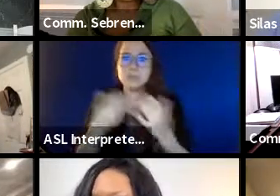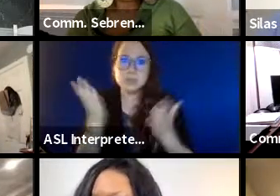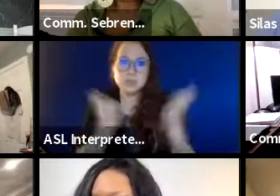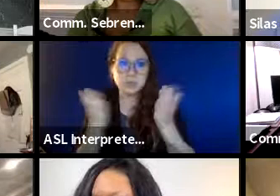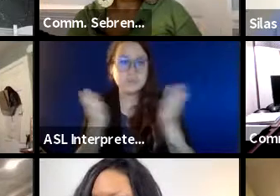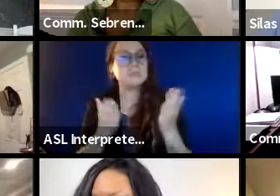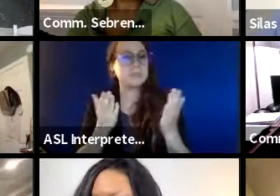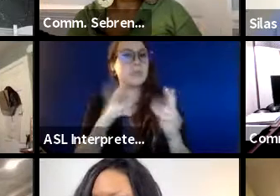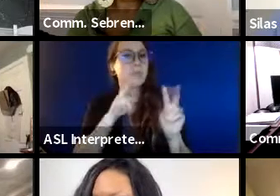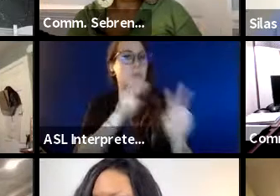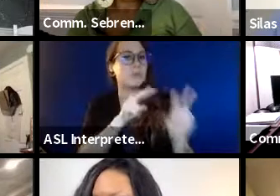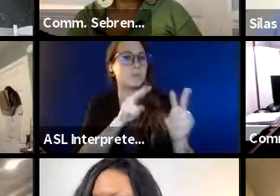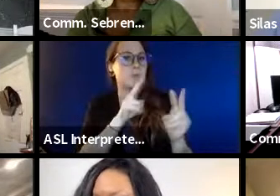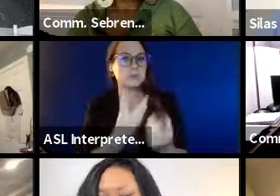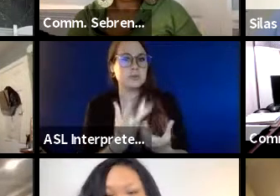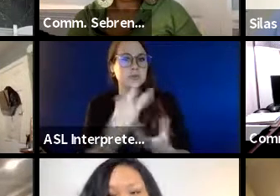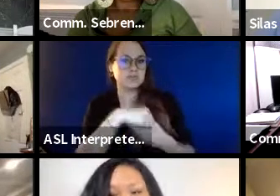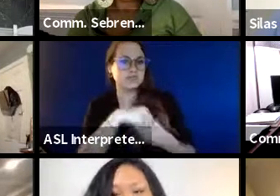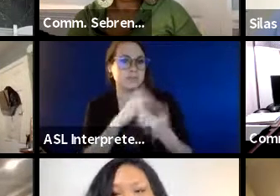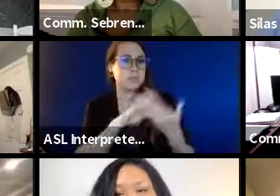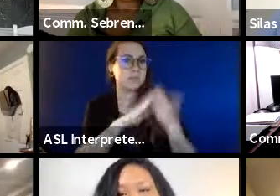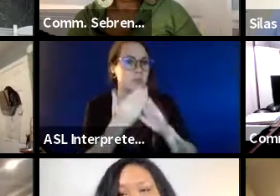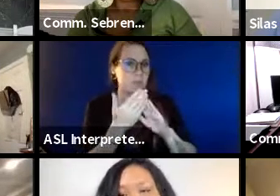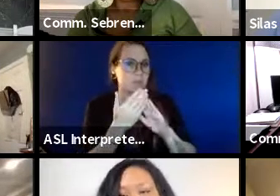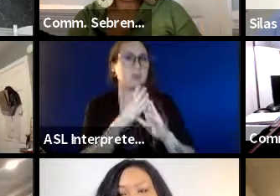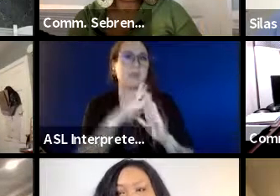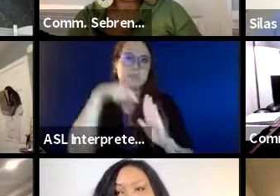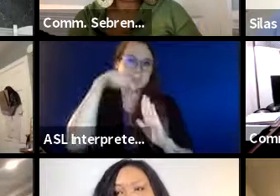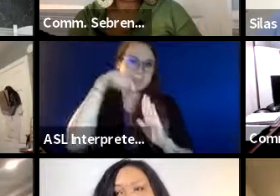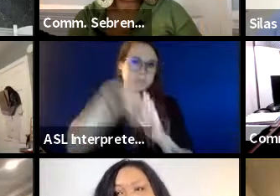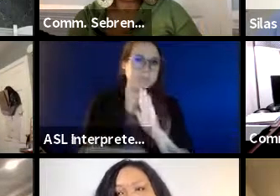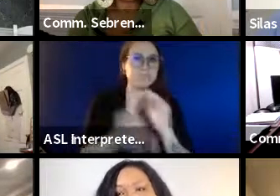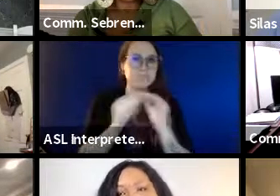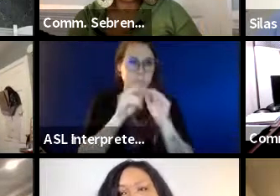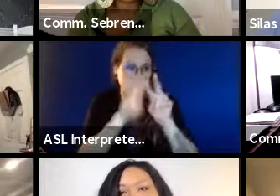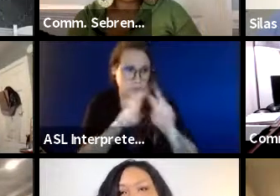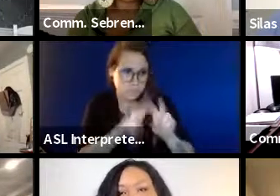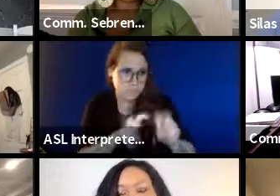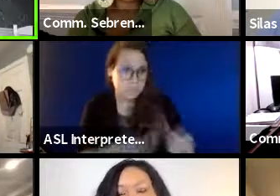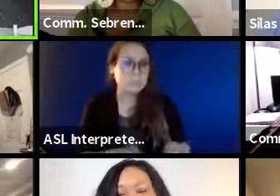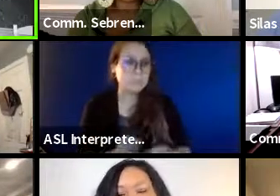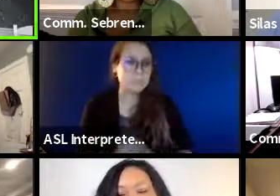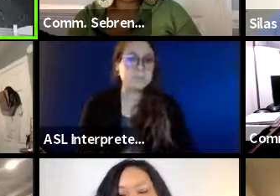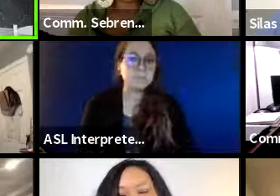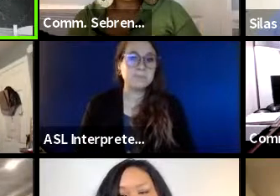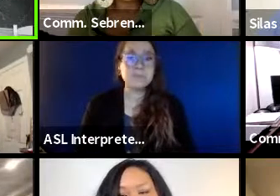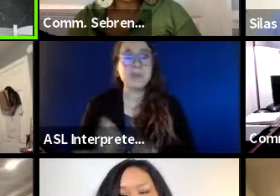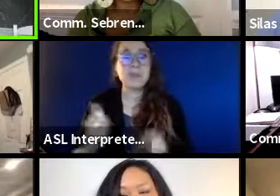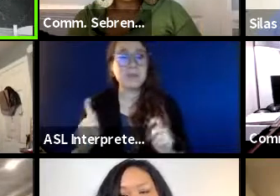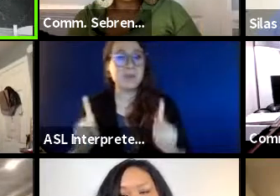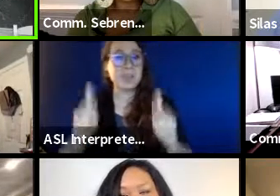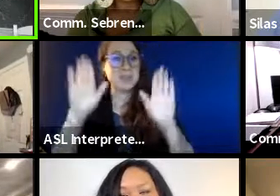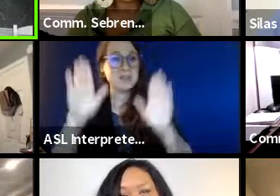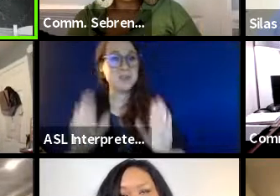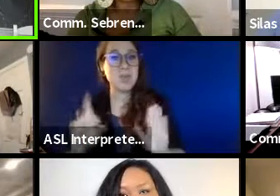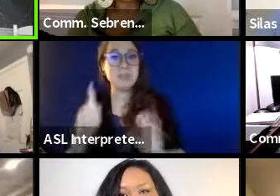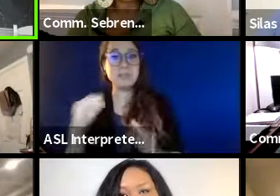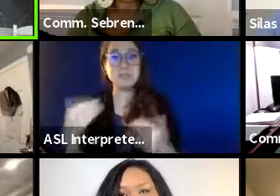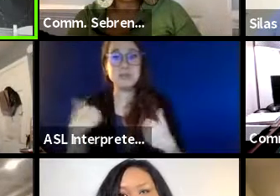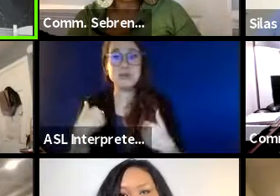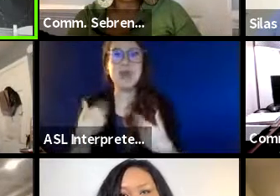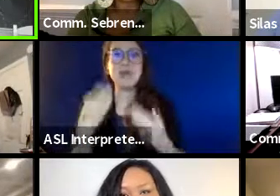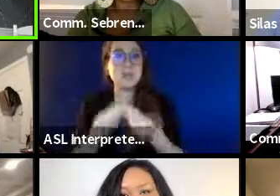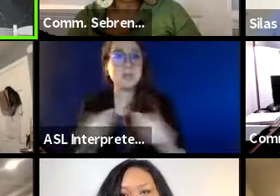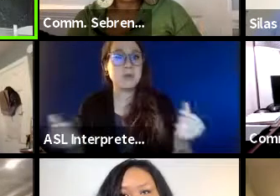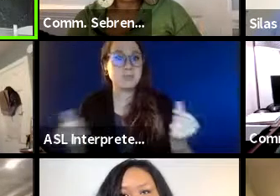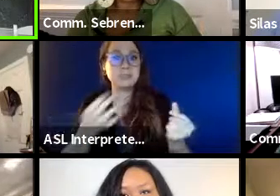look forward to engaging the community on that as we go deeper into those analysis. Okay, great. And we do have actually a resolution